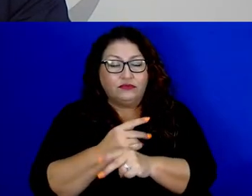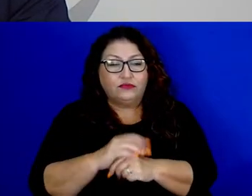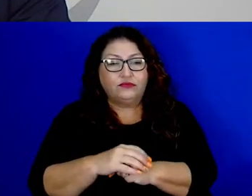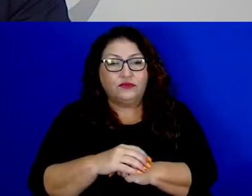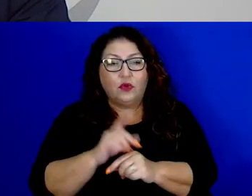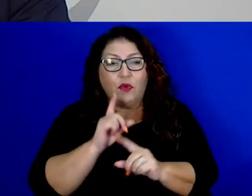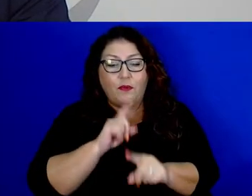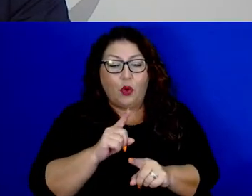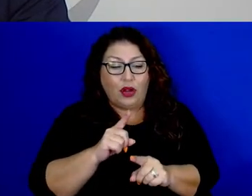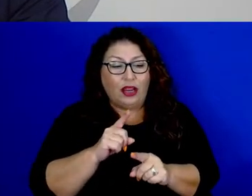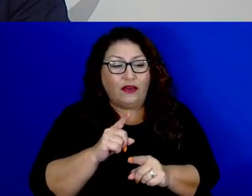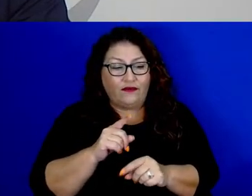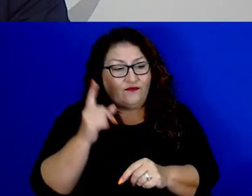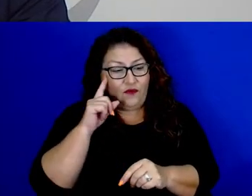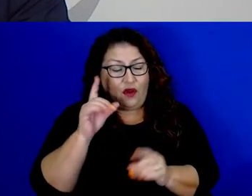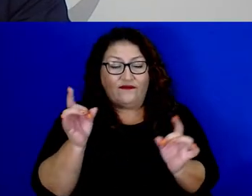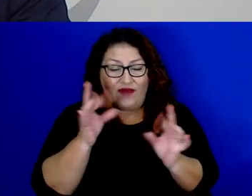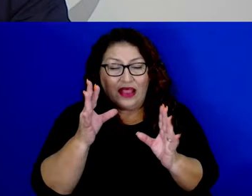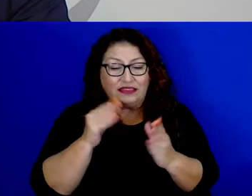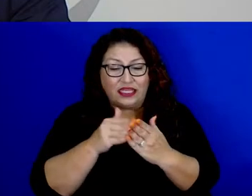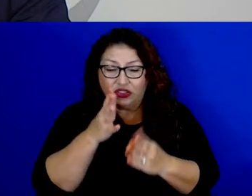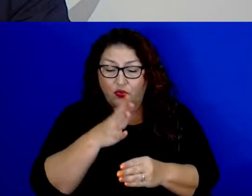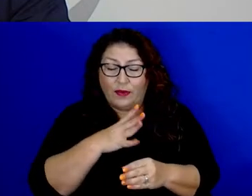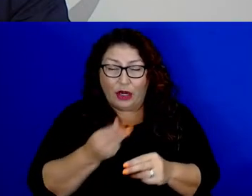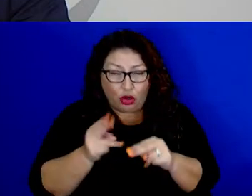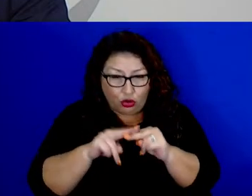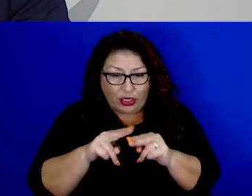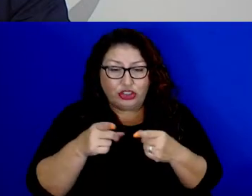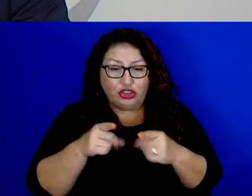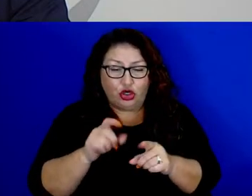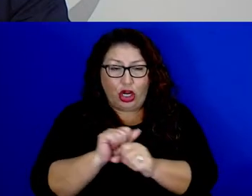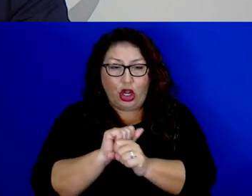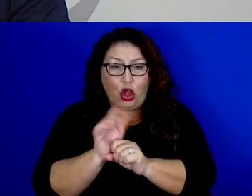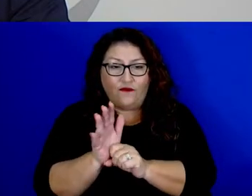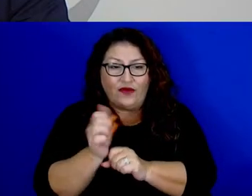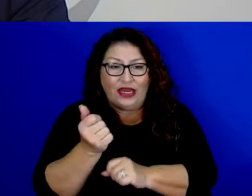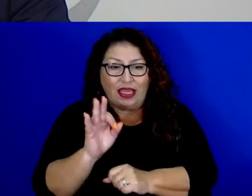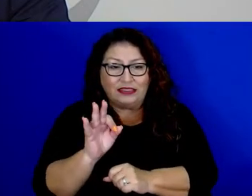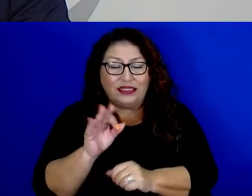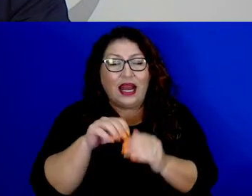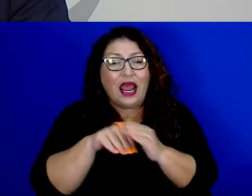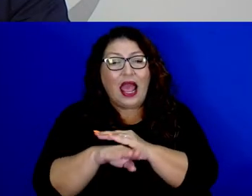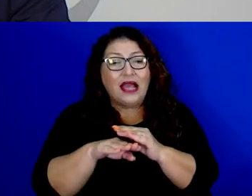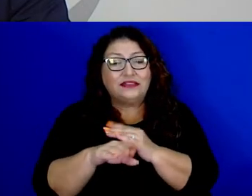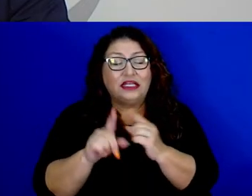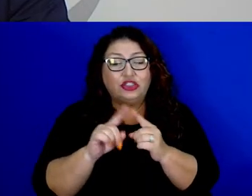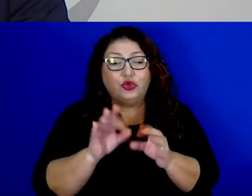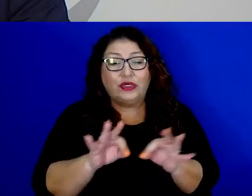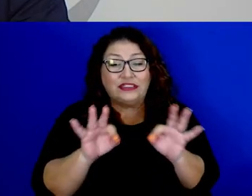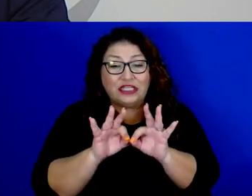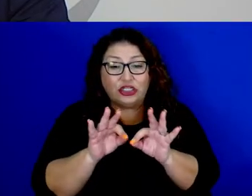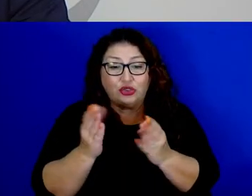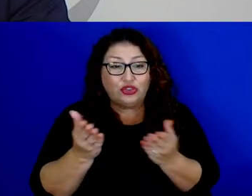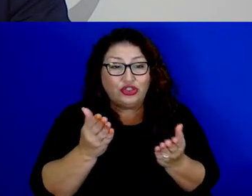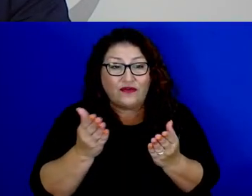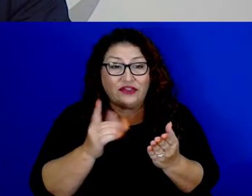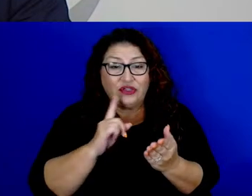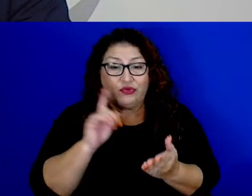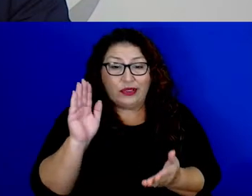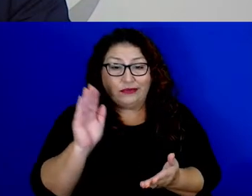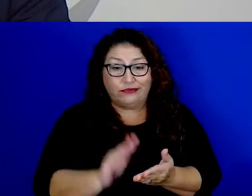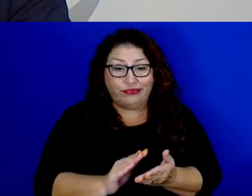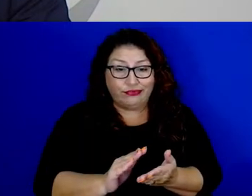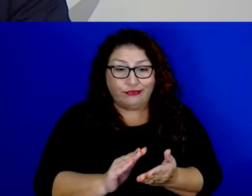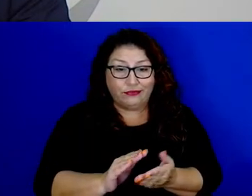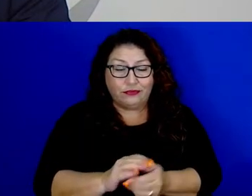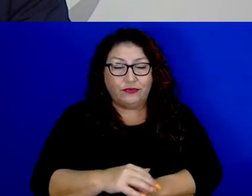has increased during COVID-19, while access to essential services has been restricted. In